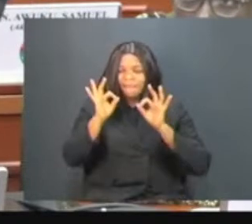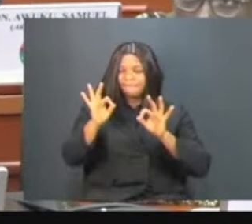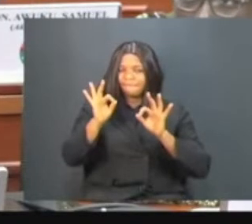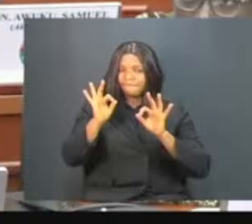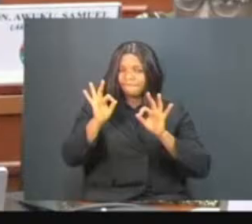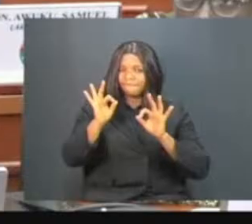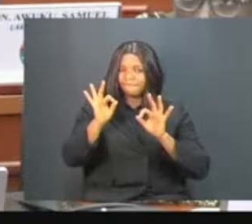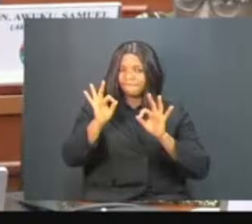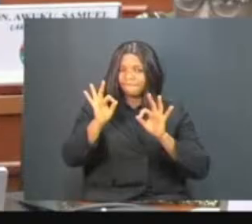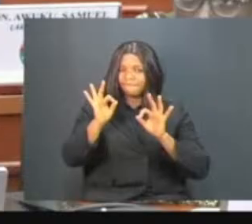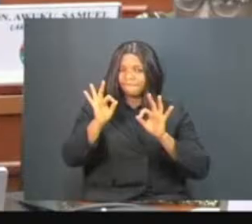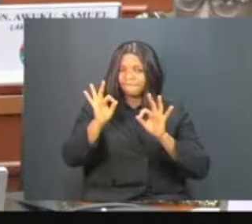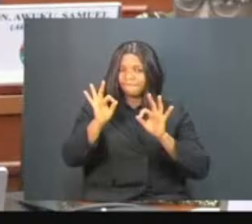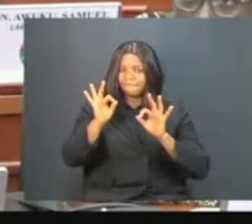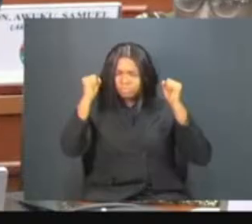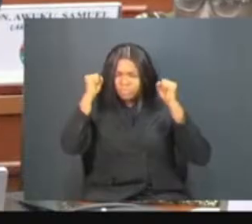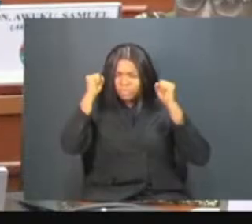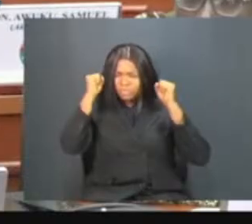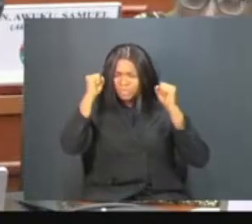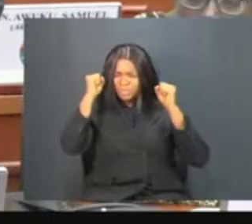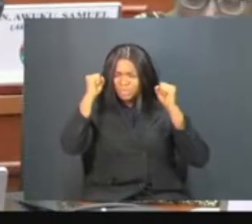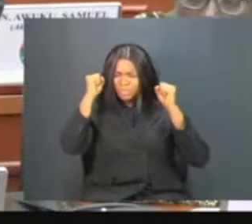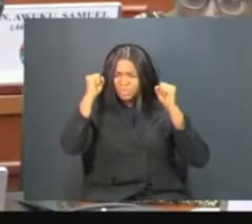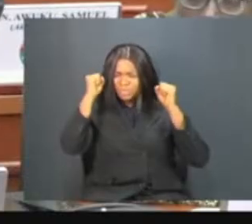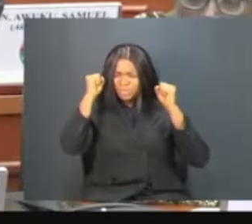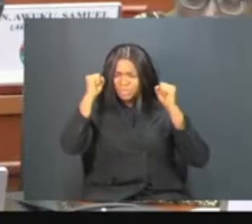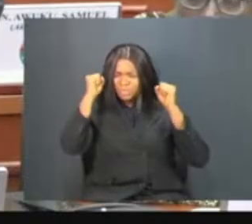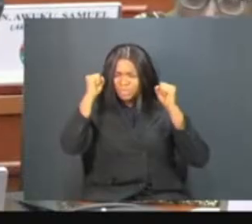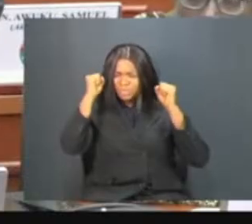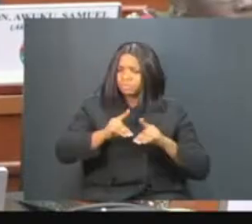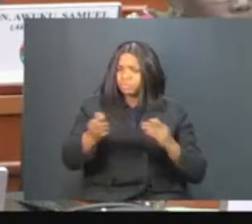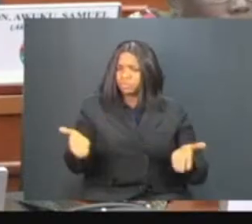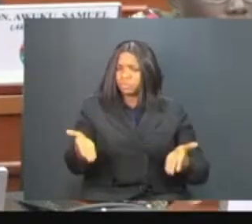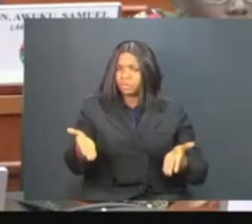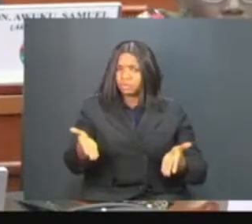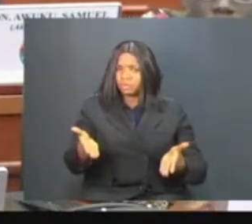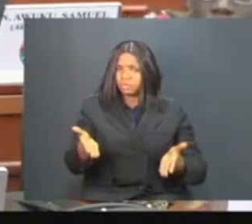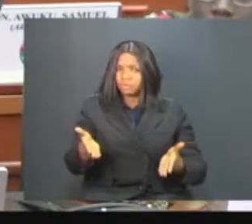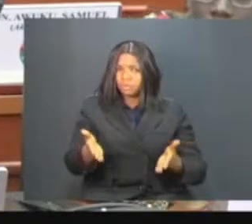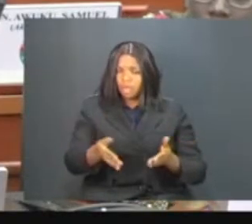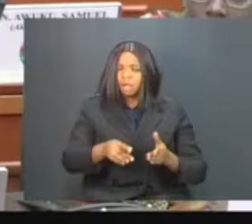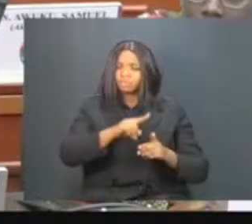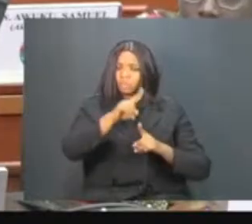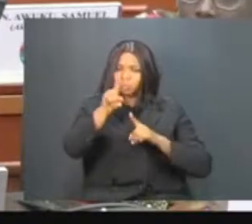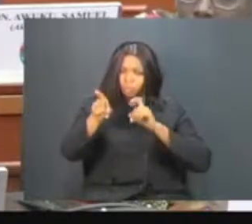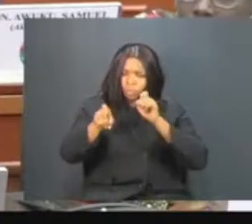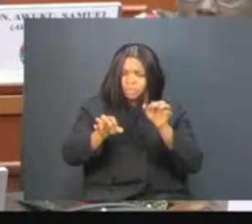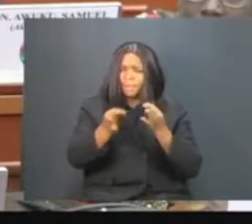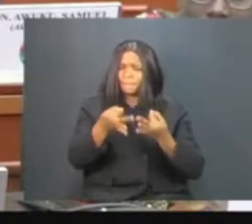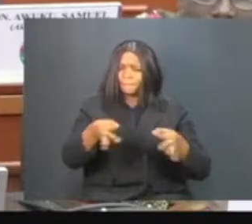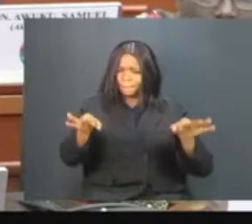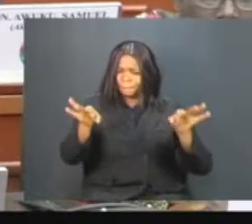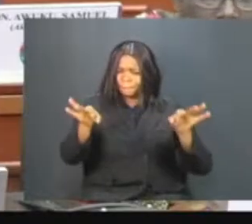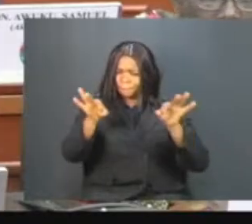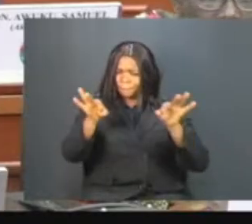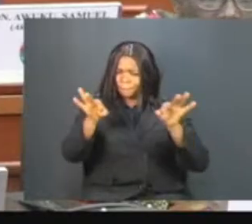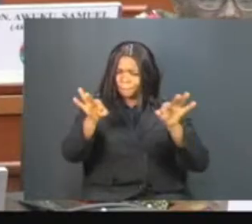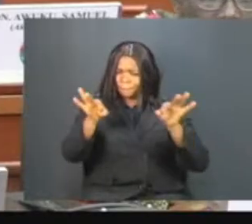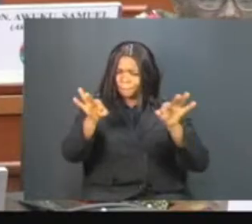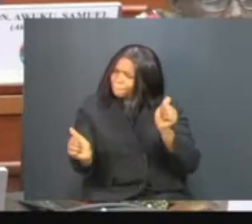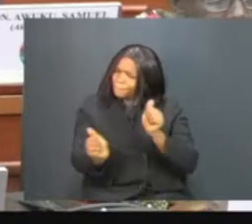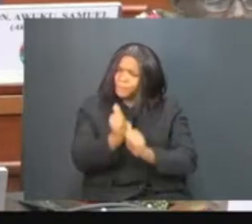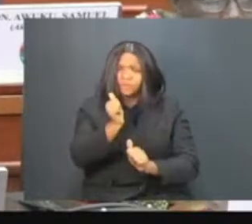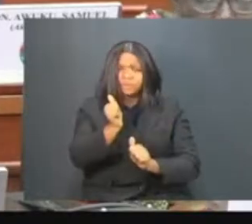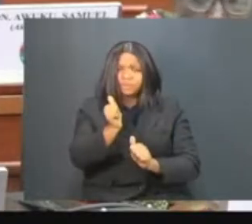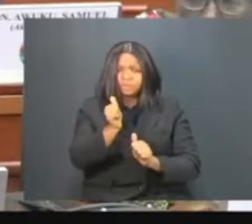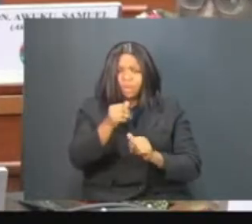Mr. Speaker, this is serious business being conducted in this House. The fundamental question is, what did